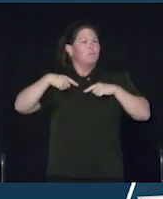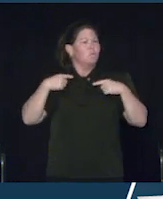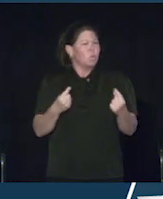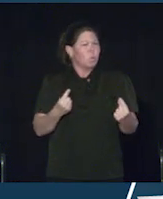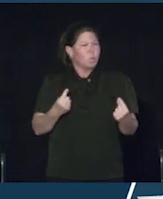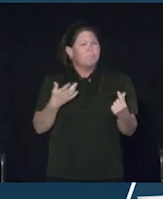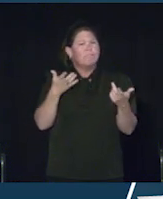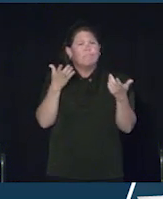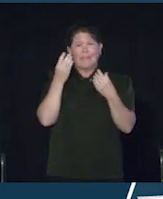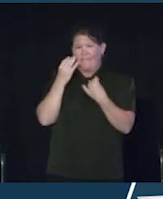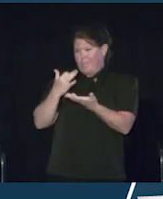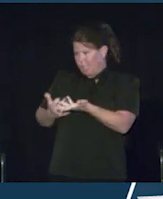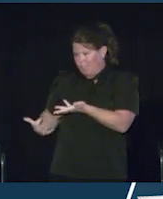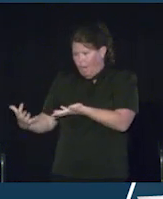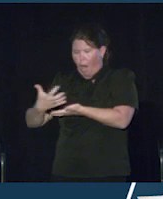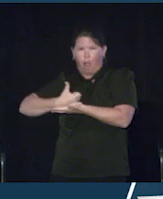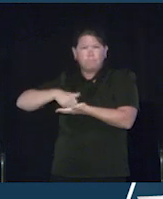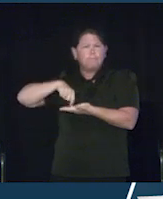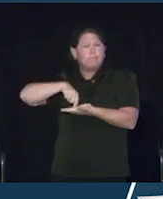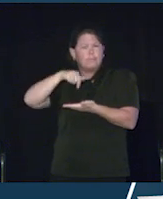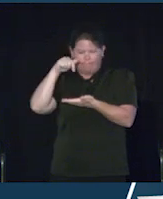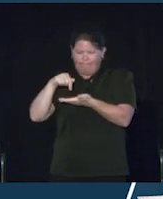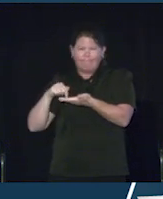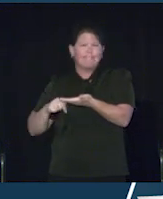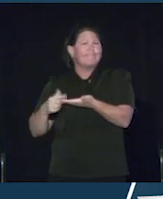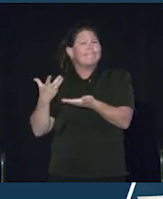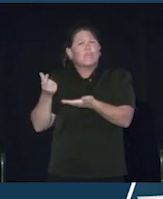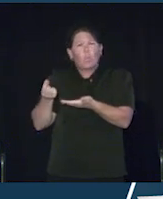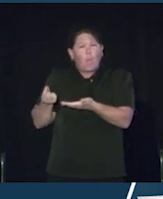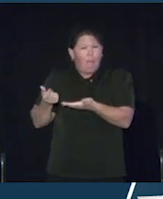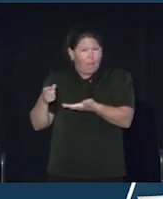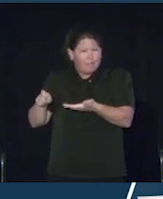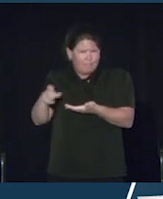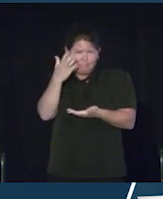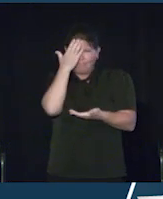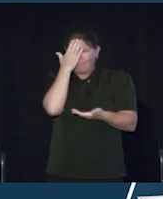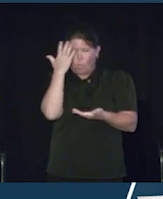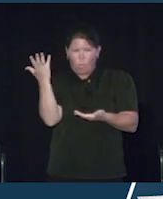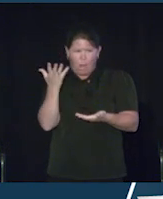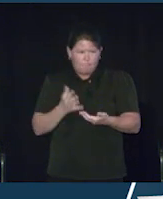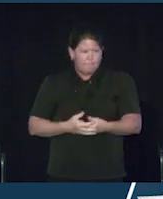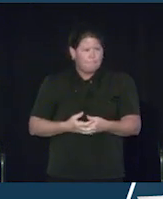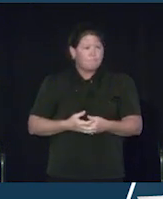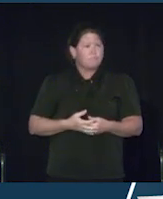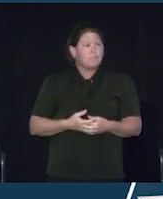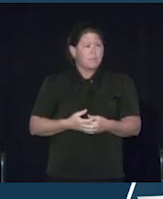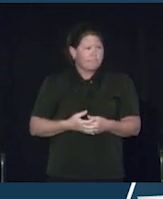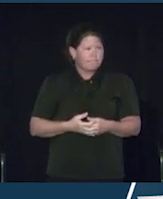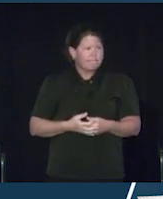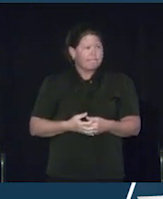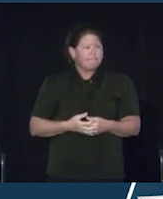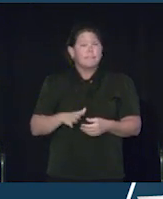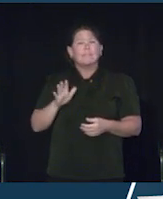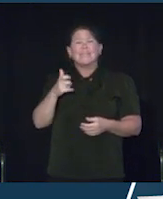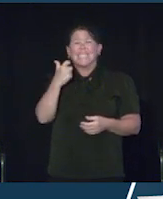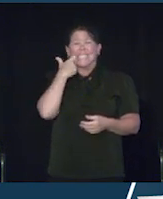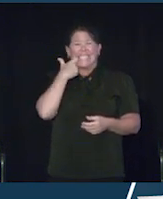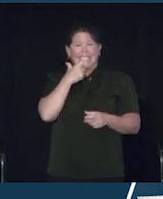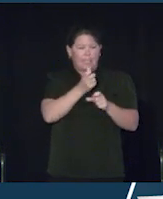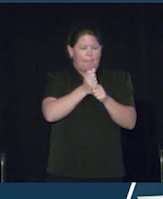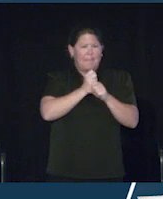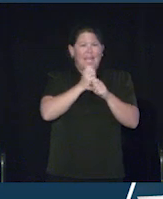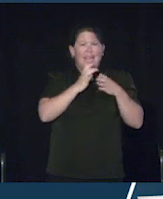information is helpful when knowing what I need to do to apply? So we have our a new guide that we've created. It's